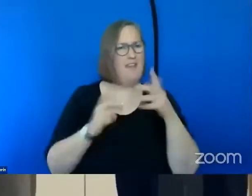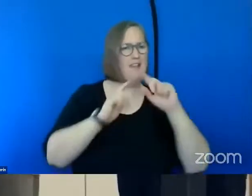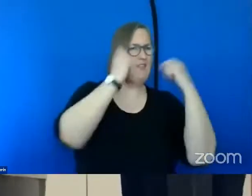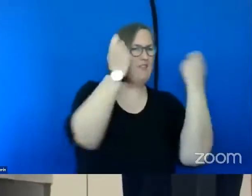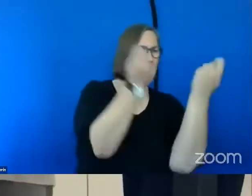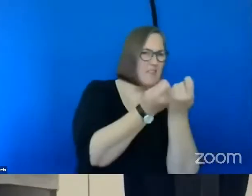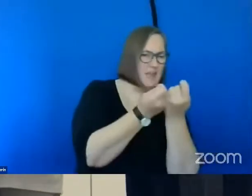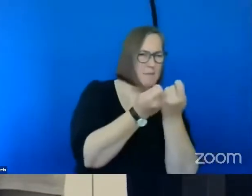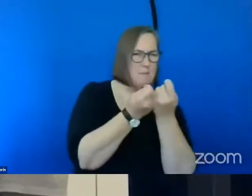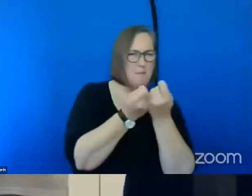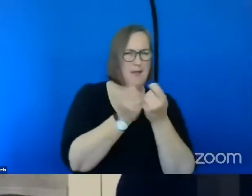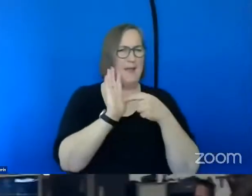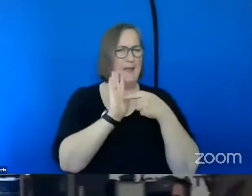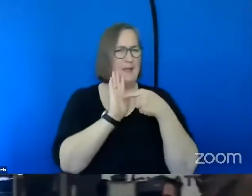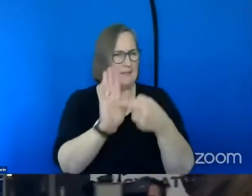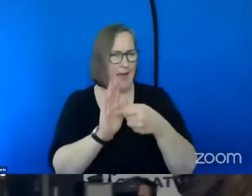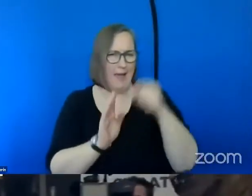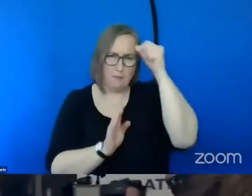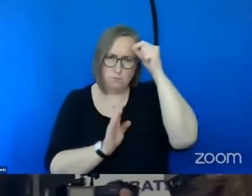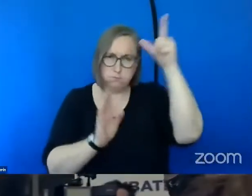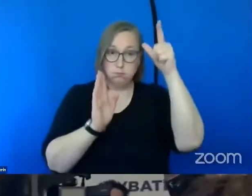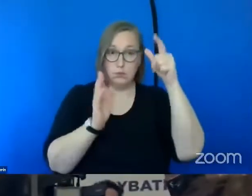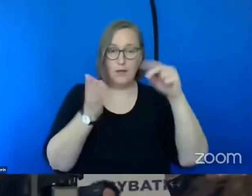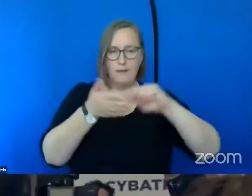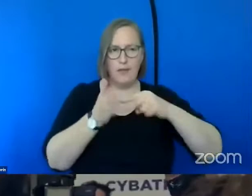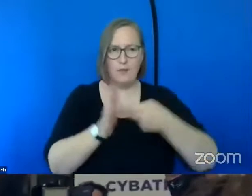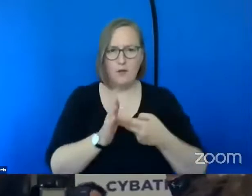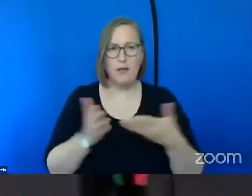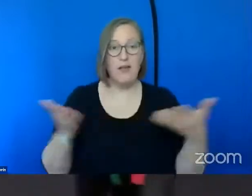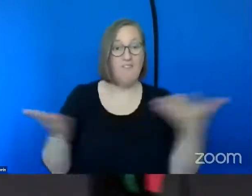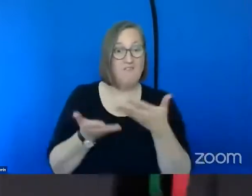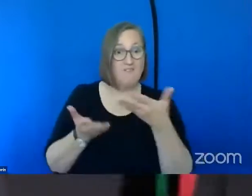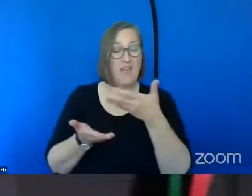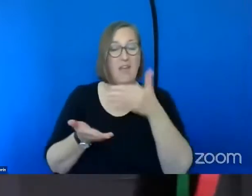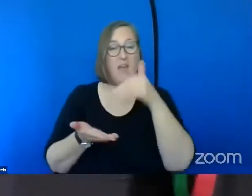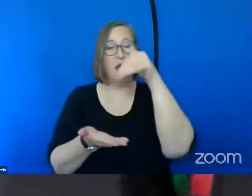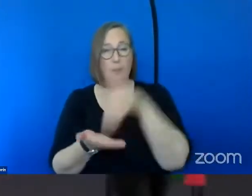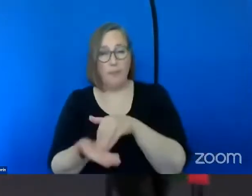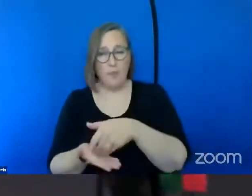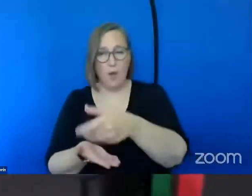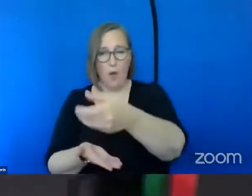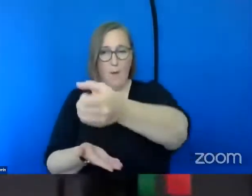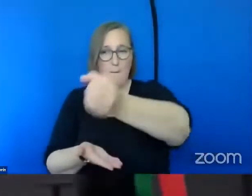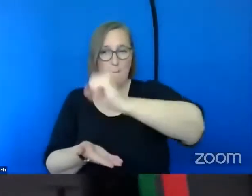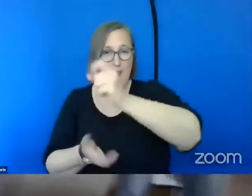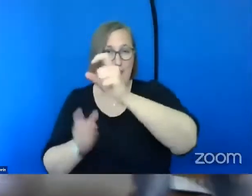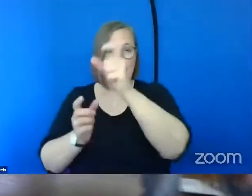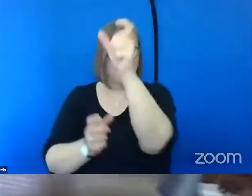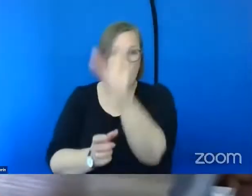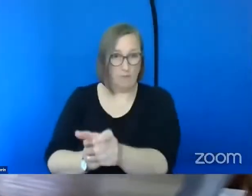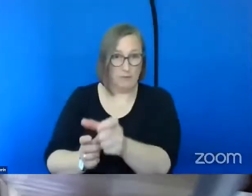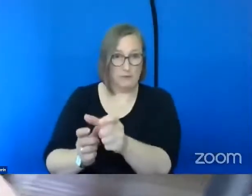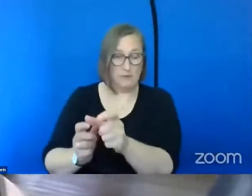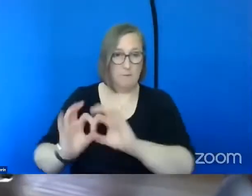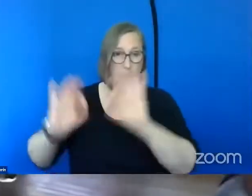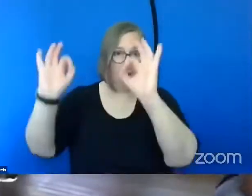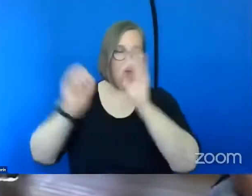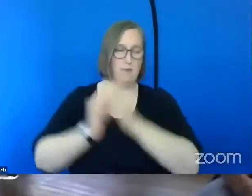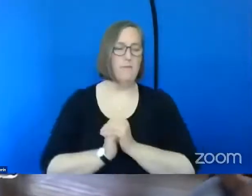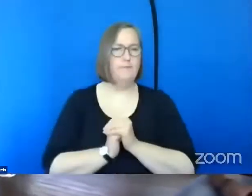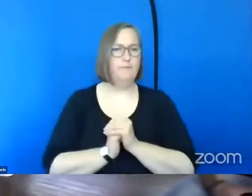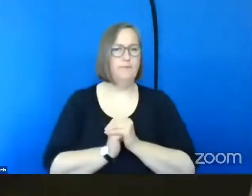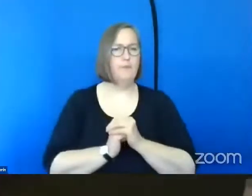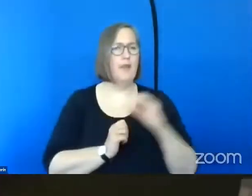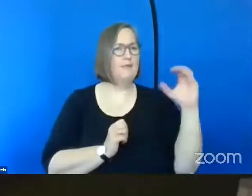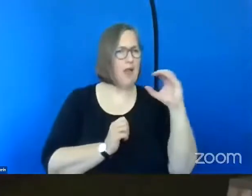CYBATHLON competitions include 8 disciplines. They all call for skill, precision,